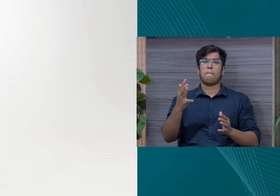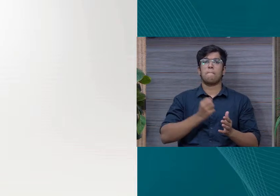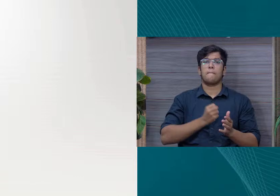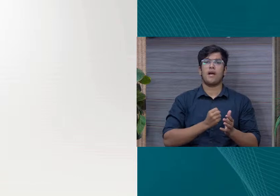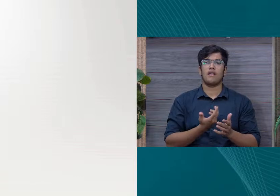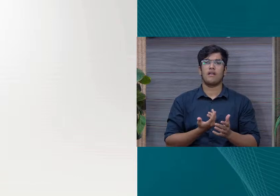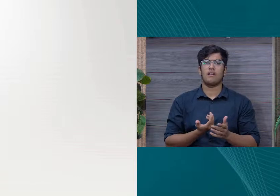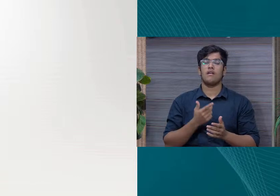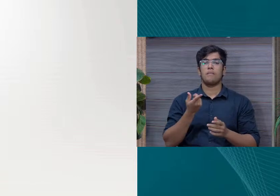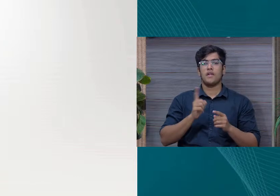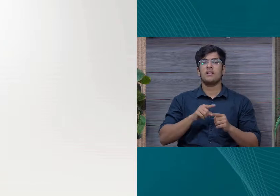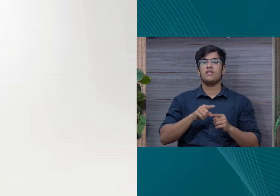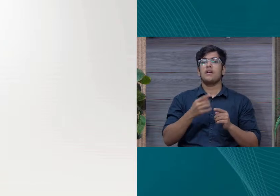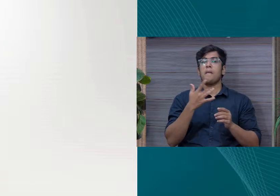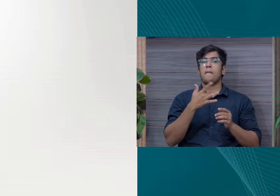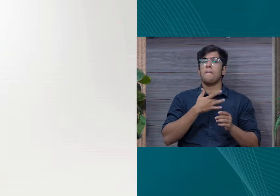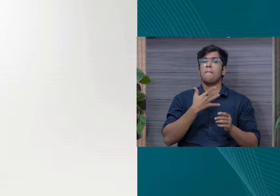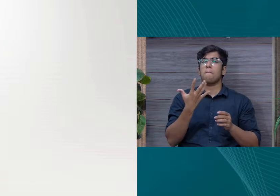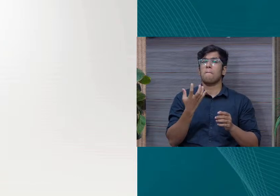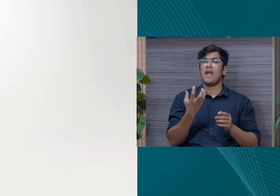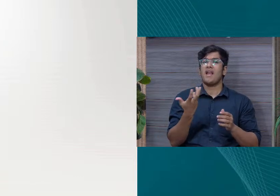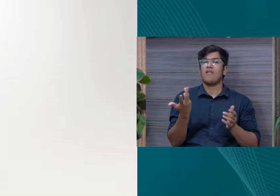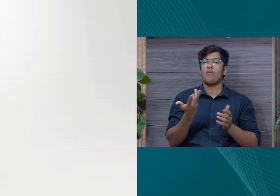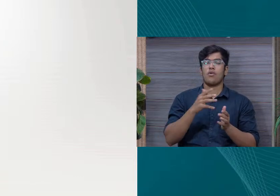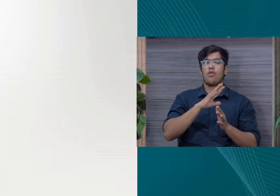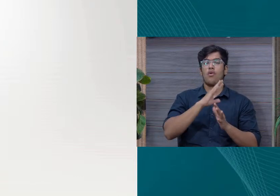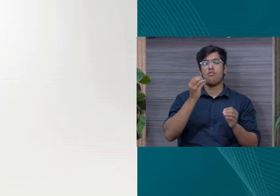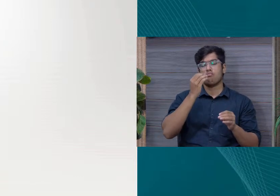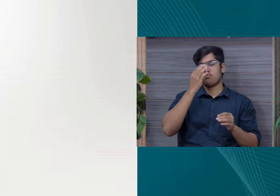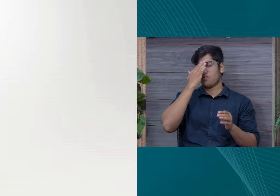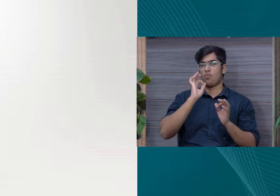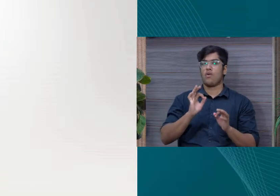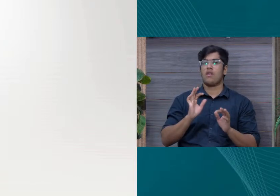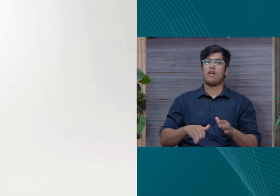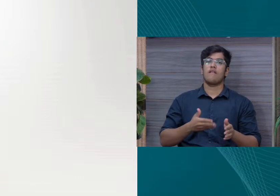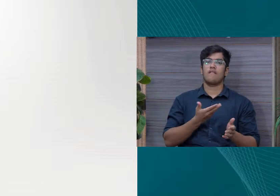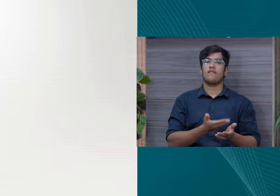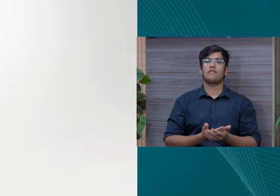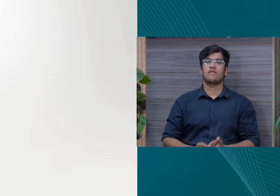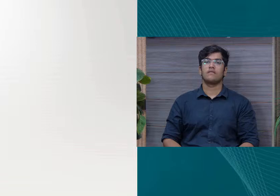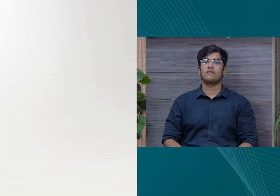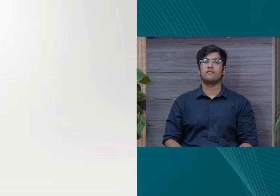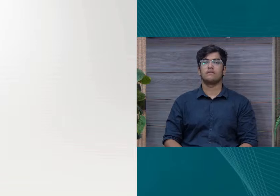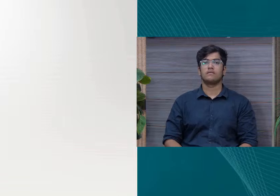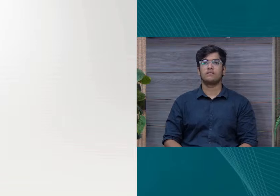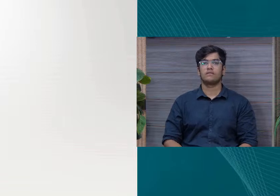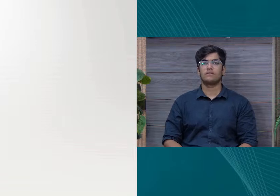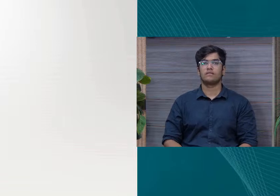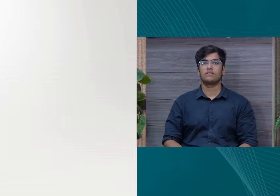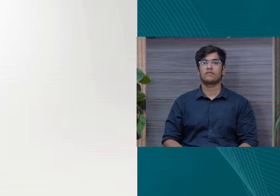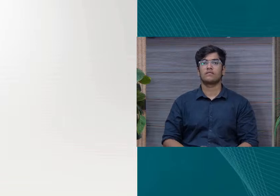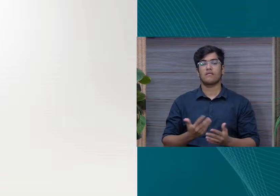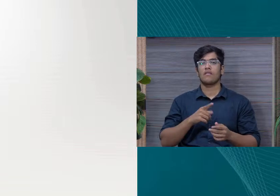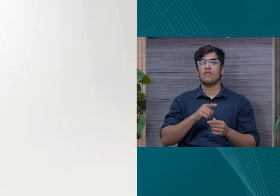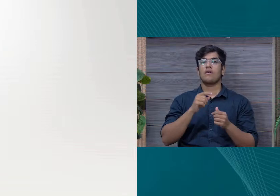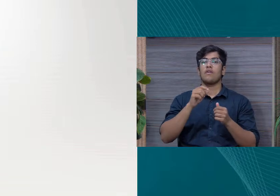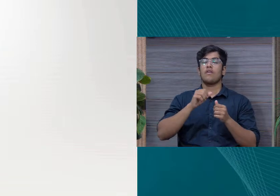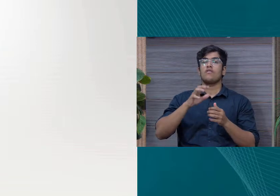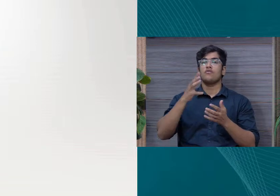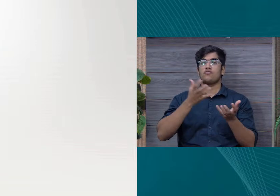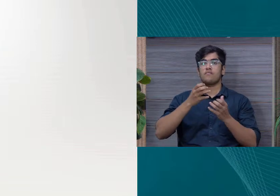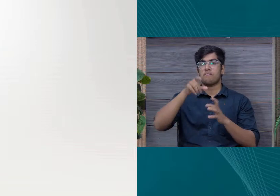shoes hurting him and why were the shoes so uncomfortable to him. Then the author said he was going to the